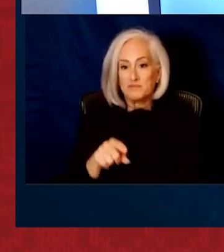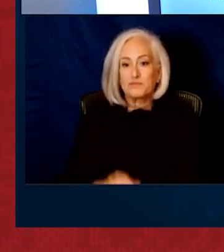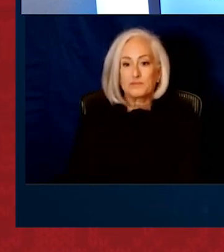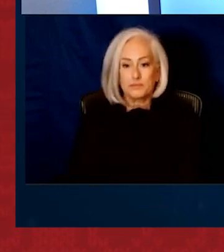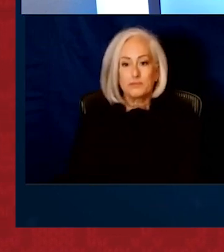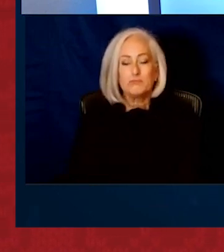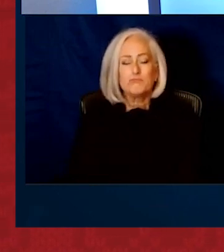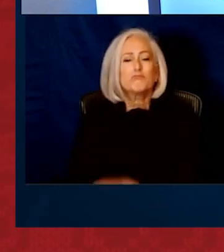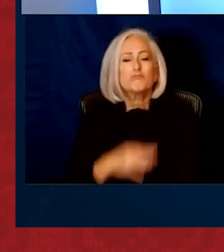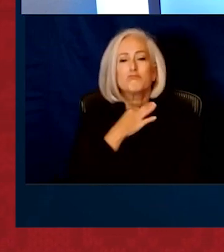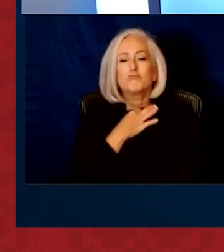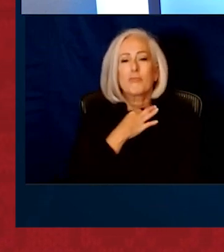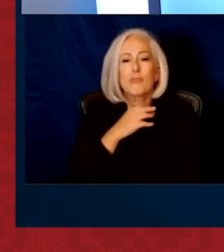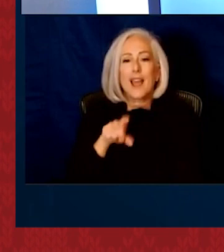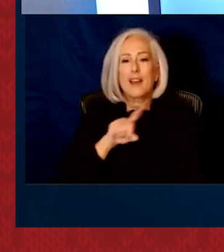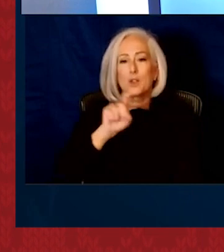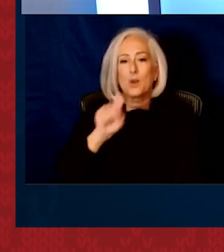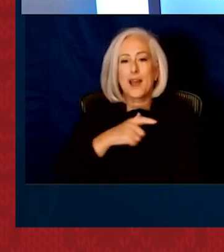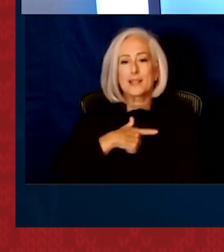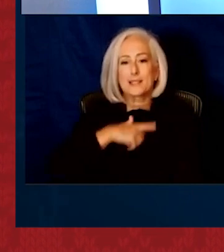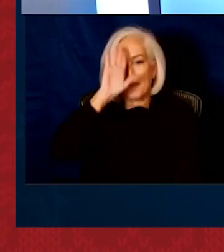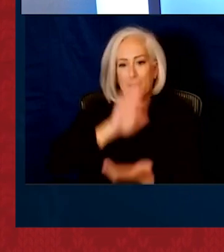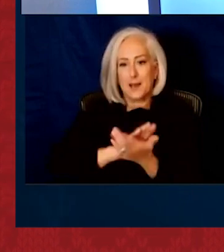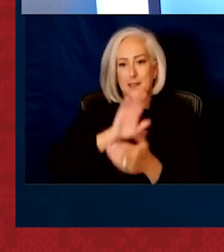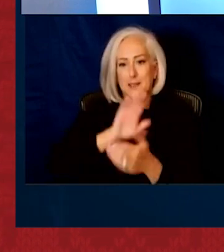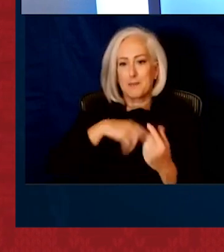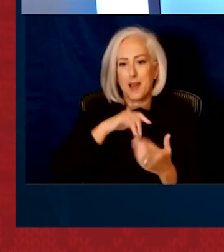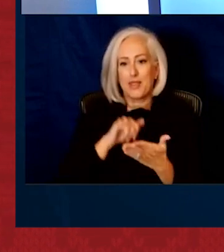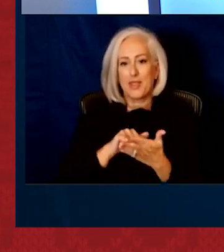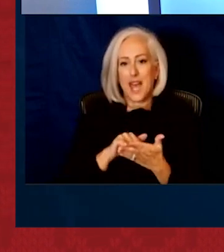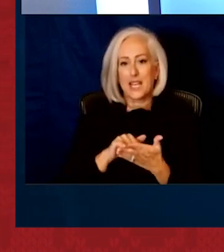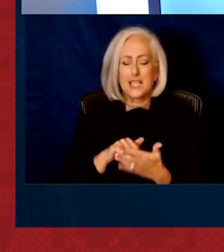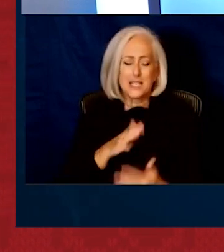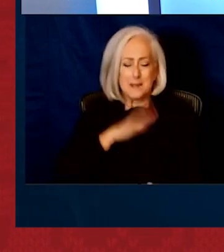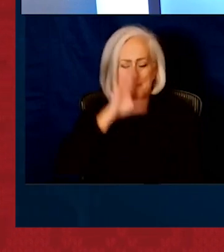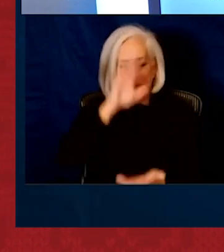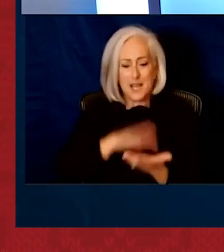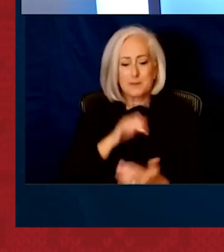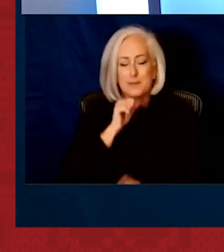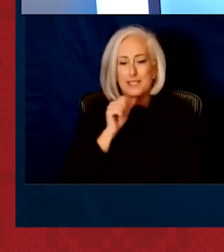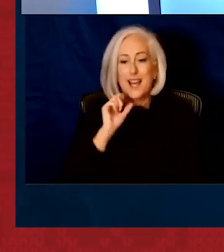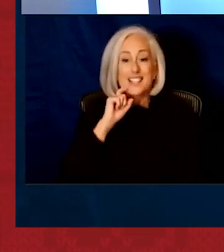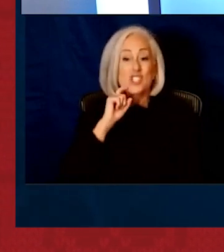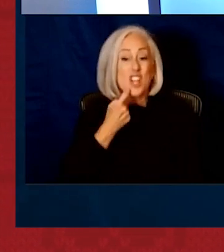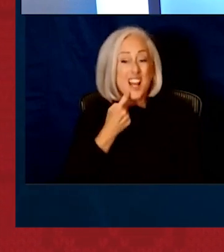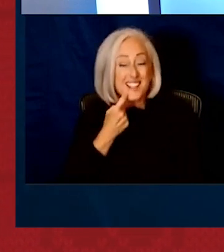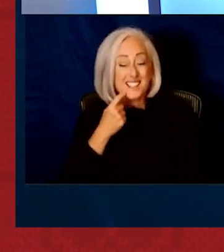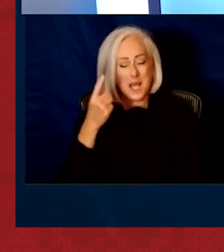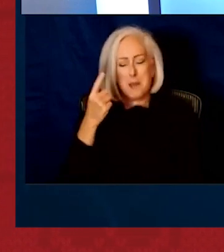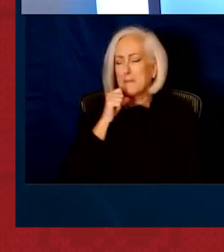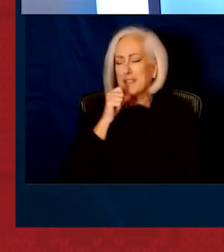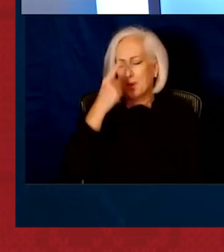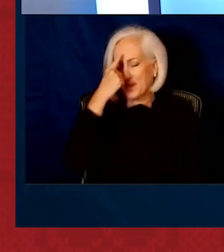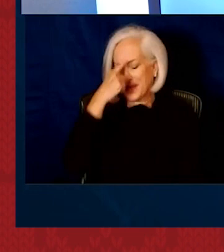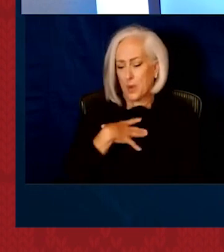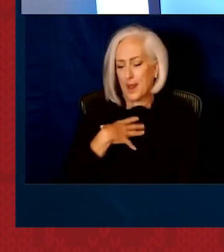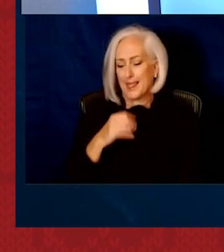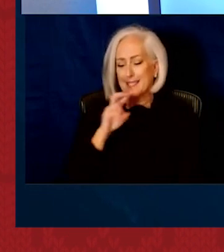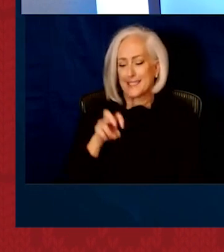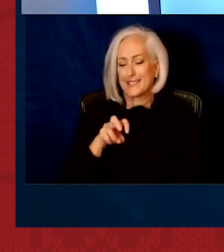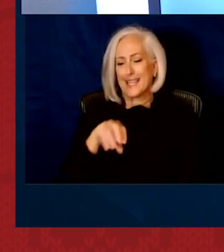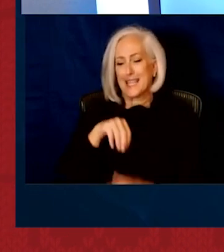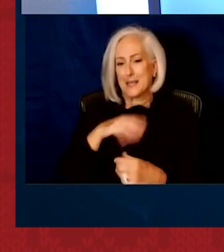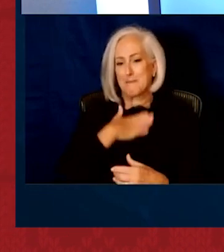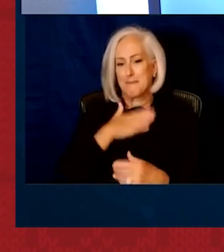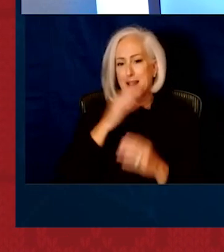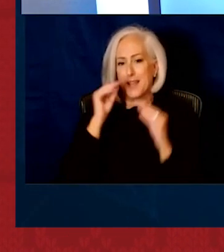ask my husband about that one. He's not the jealous type, but I don't think he'd like Ron in the house. Okay, and I one have a thing, question, Alexis, though, for you do Sean. look a little